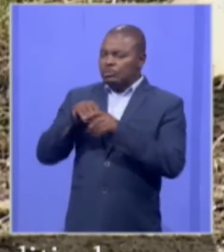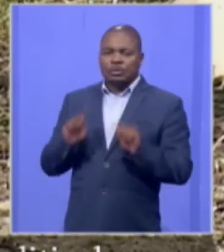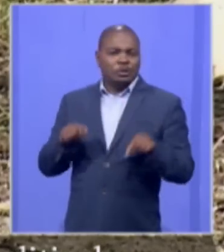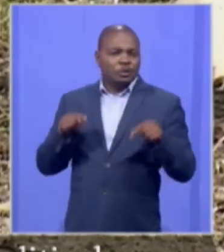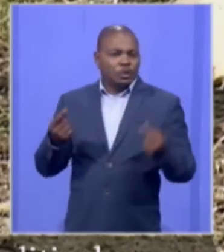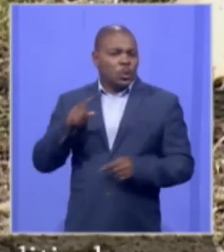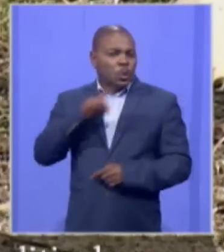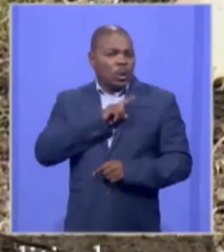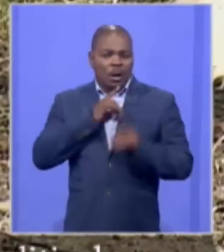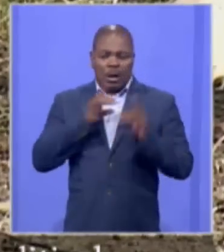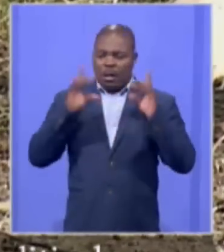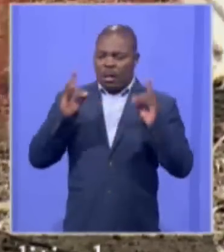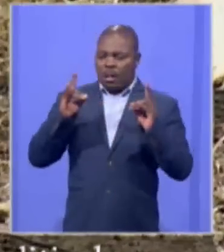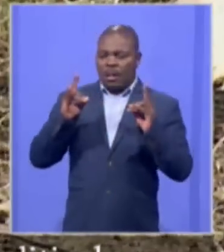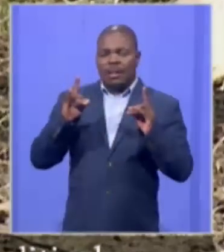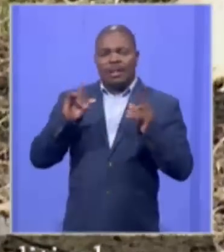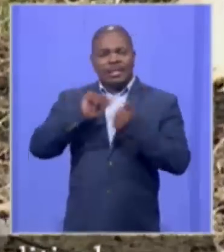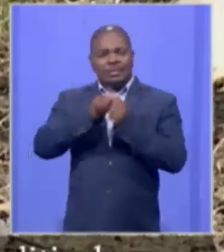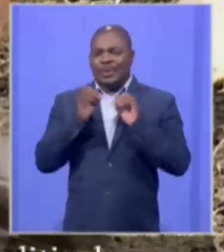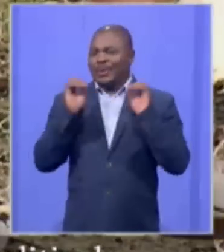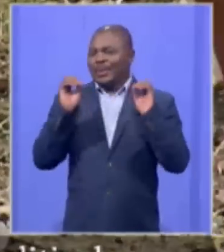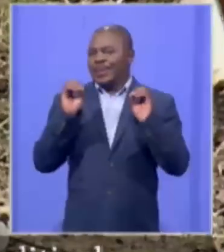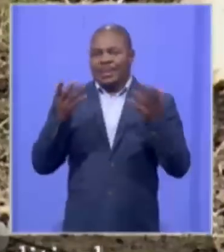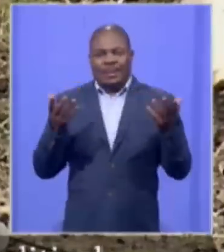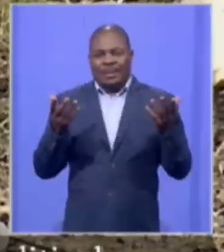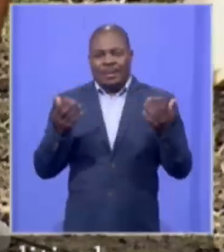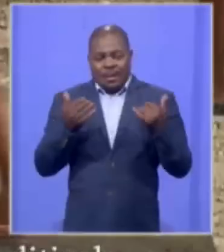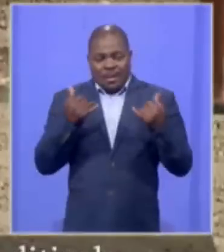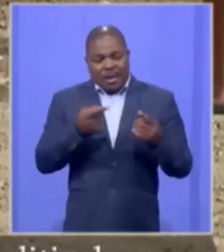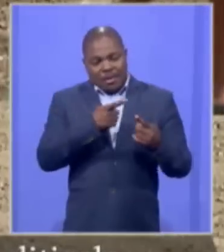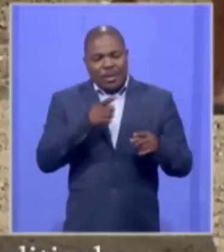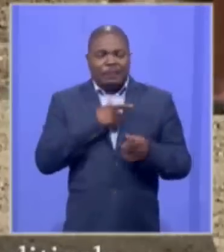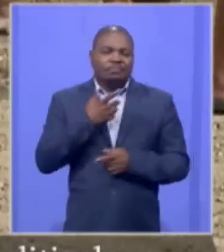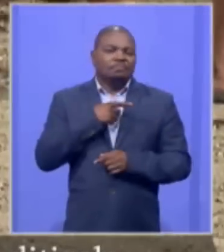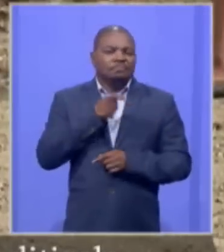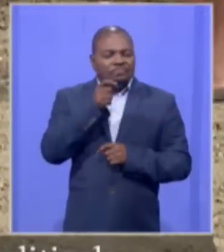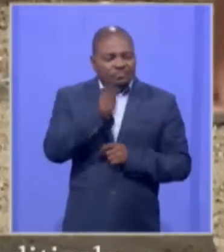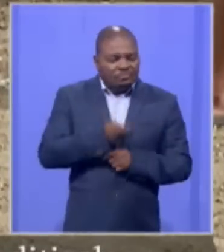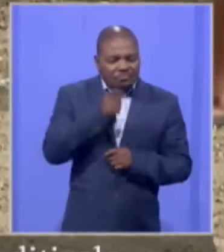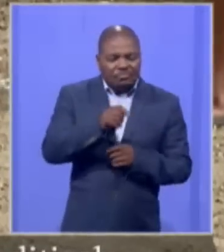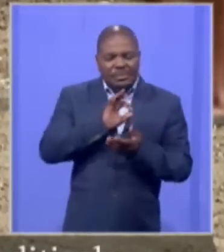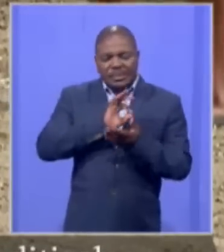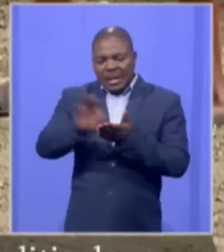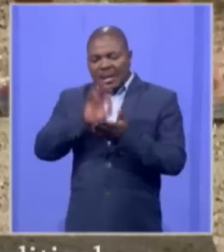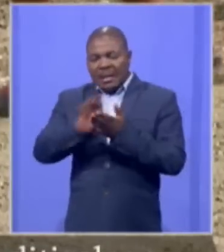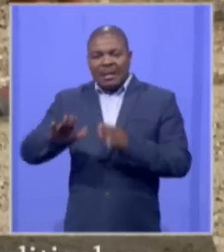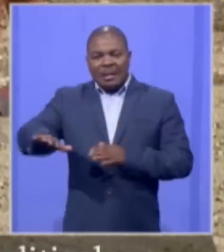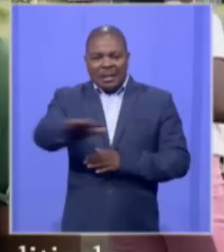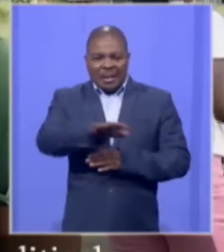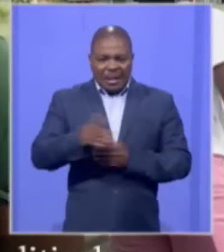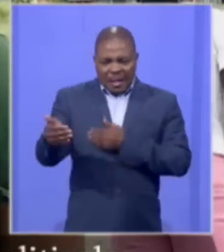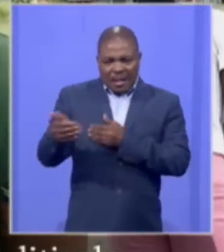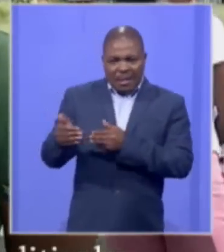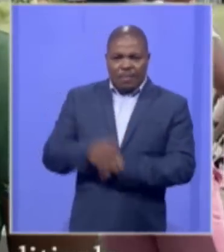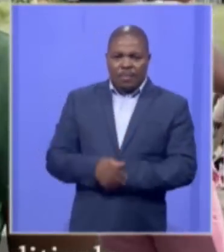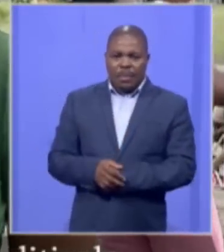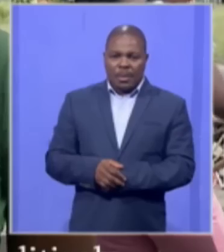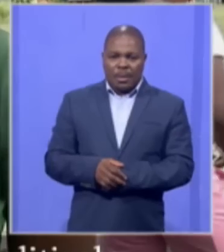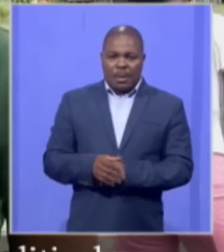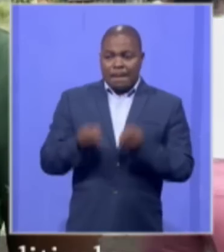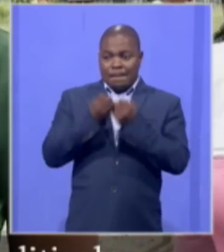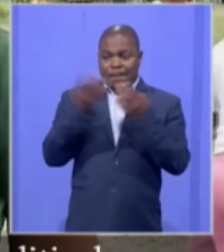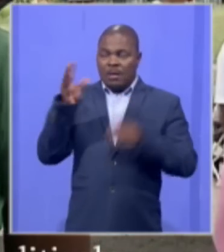ntlha ya fa ba sena lebala la metshameko. Ka jalo ba patelesega go tlhagola lefelo le le gaufi le go sa nneng ope mo go lona. Ba bantsi ba batla go